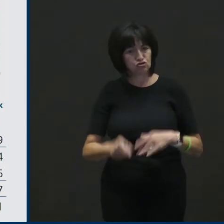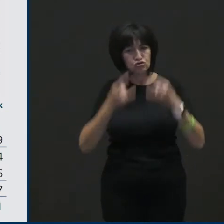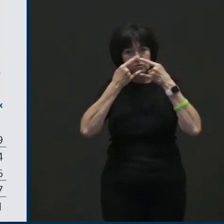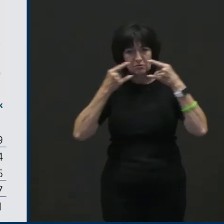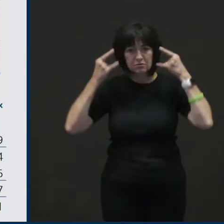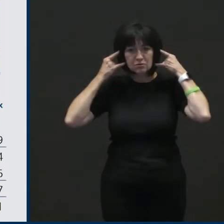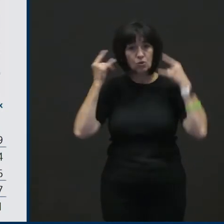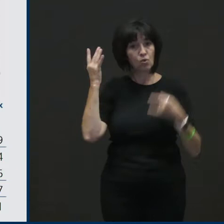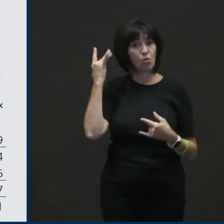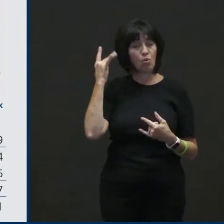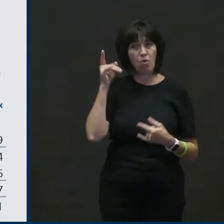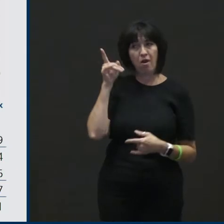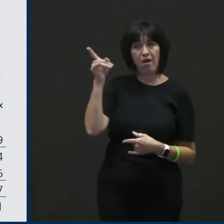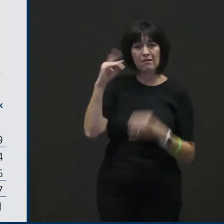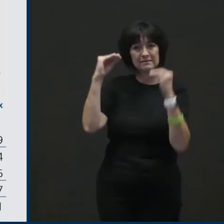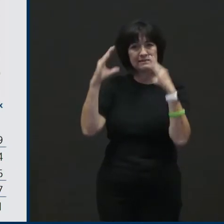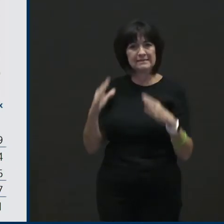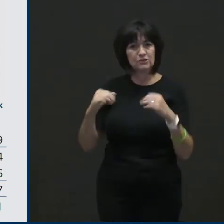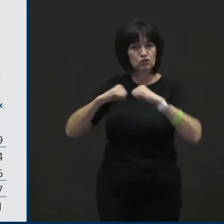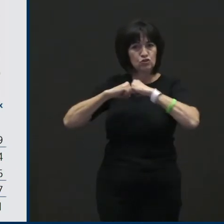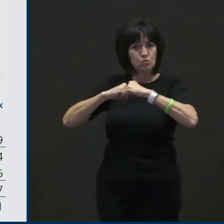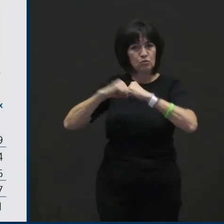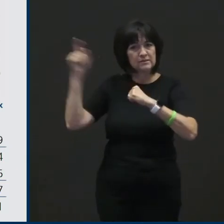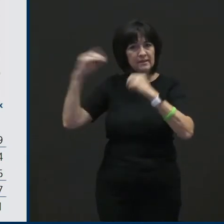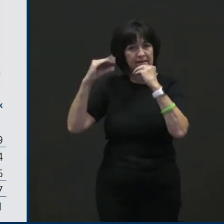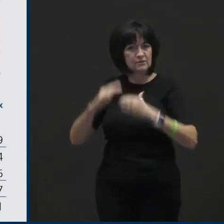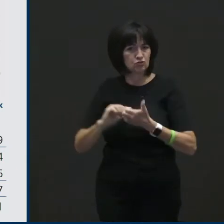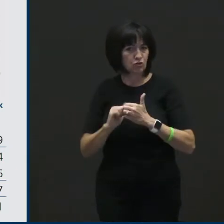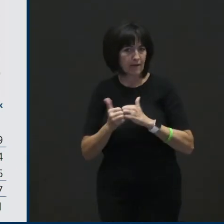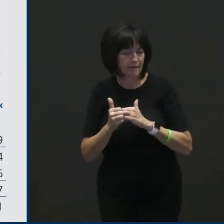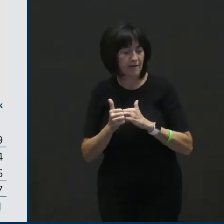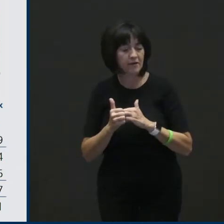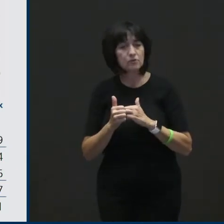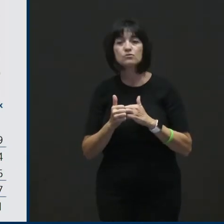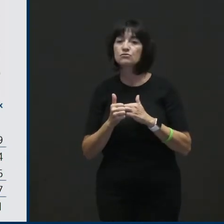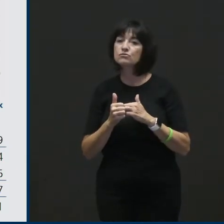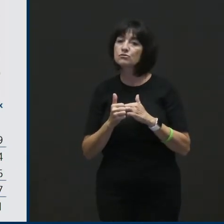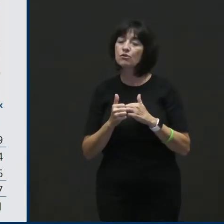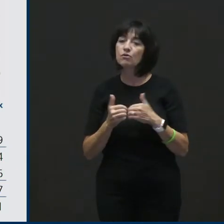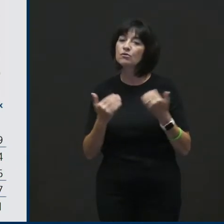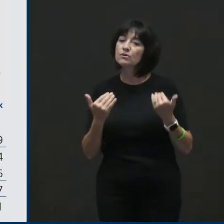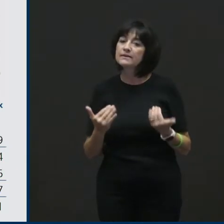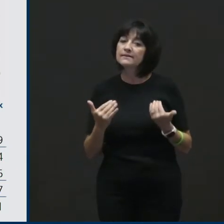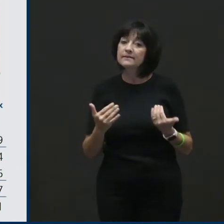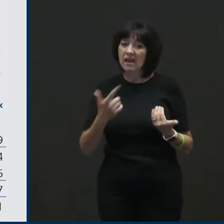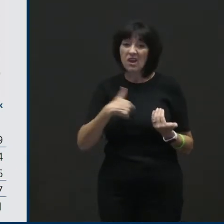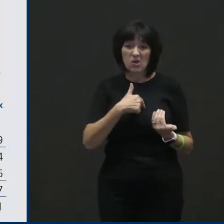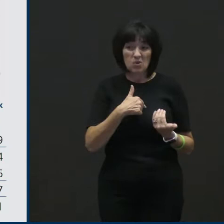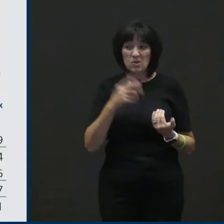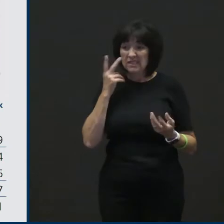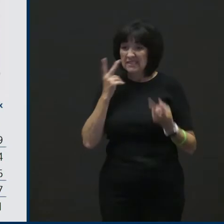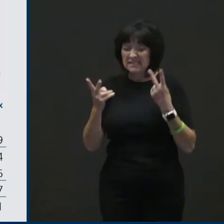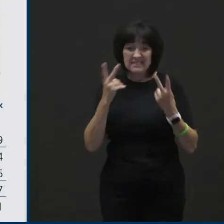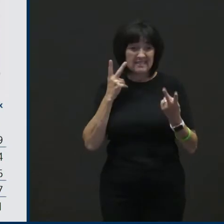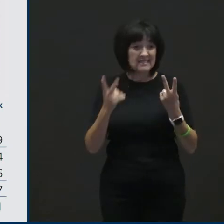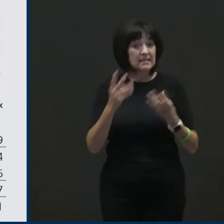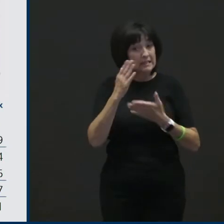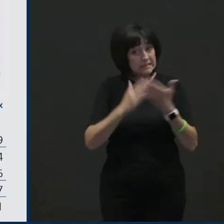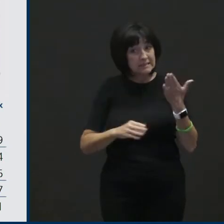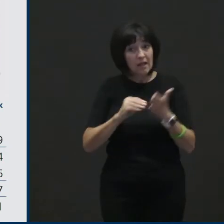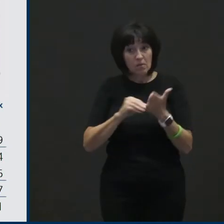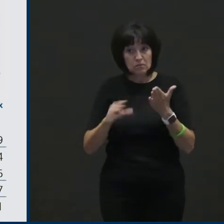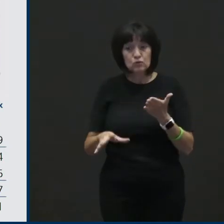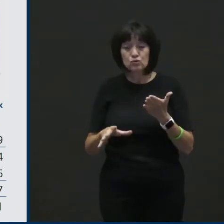this together, and knowing that a number of kids are going face-to-face back to school very